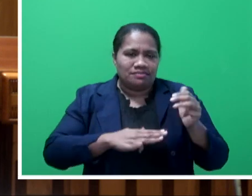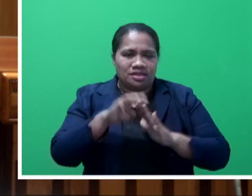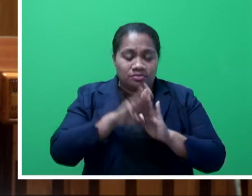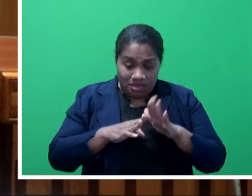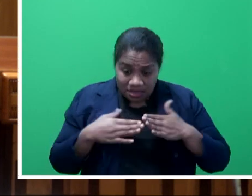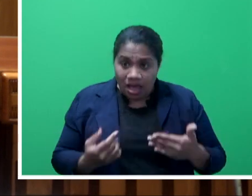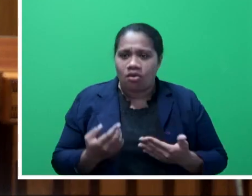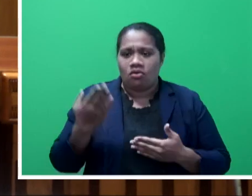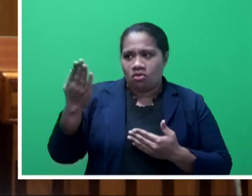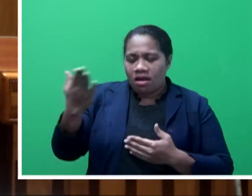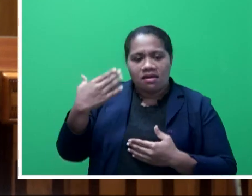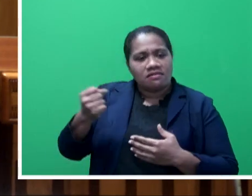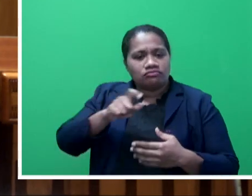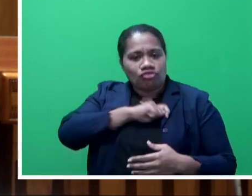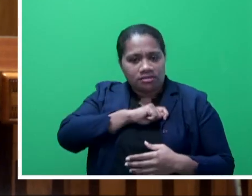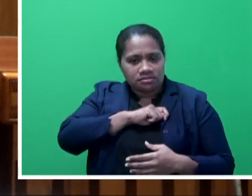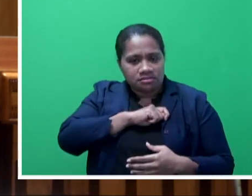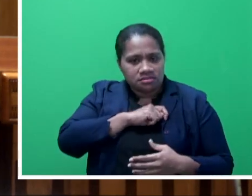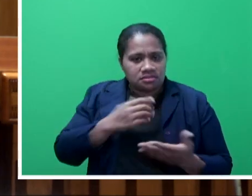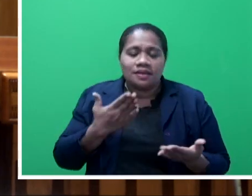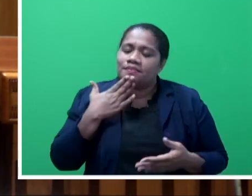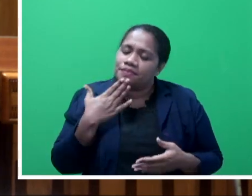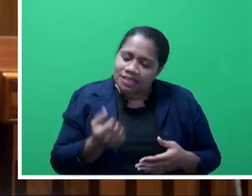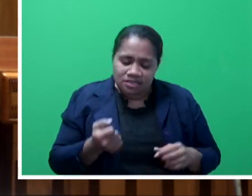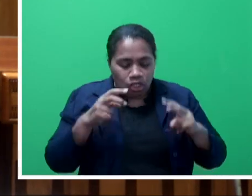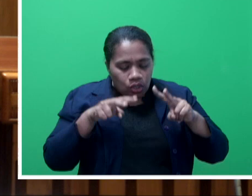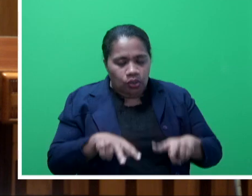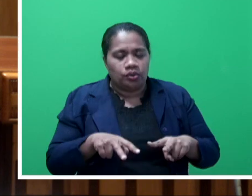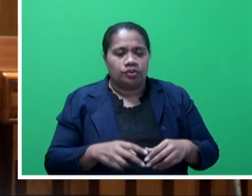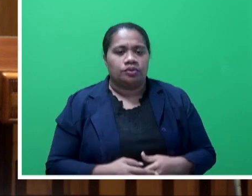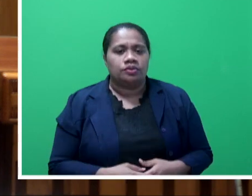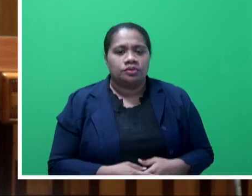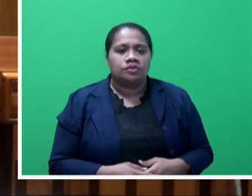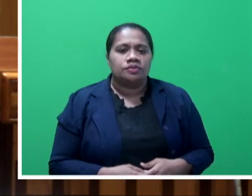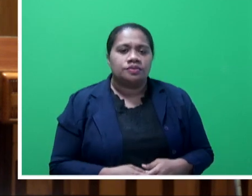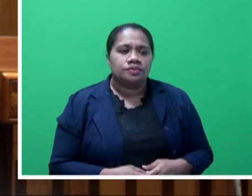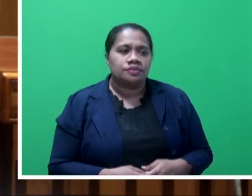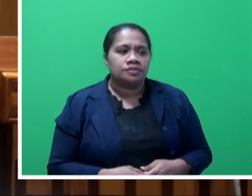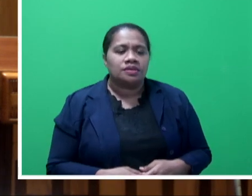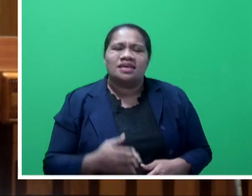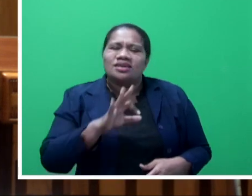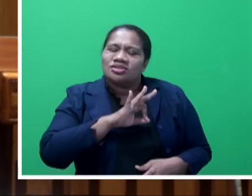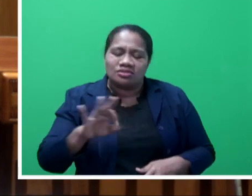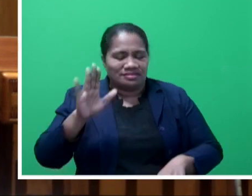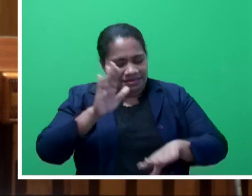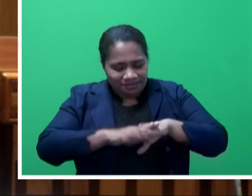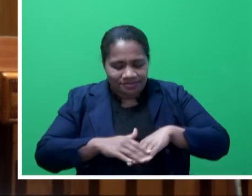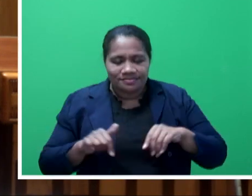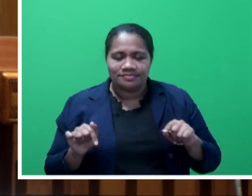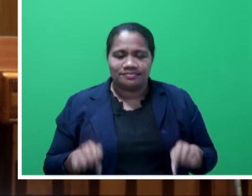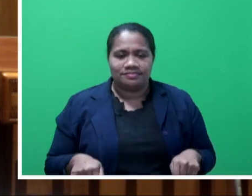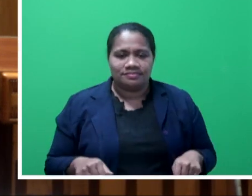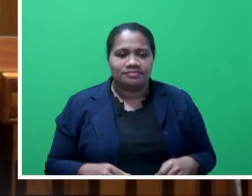trust. So please look at third-party validation. Don't just sit here